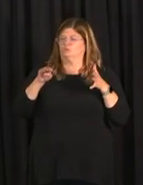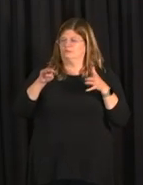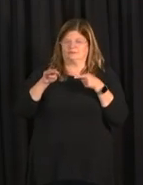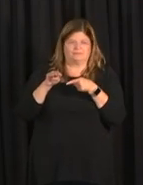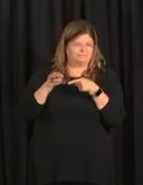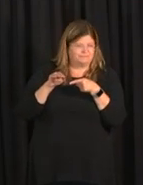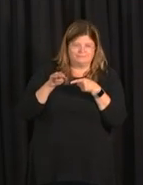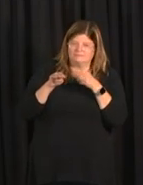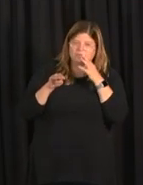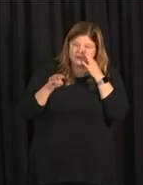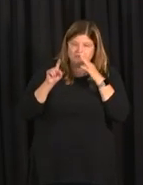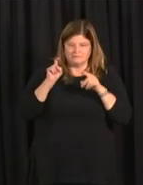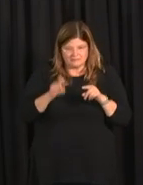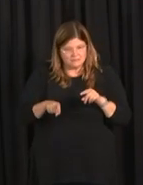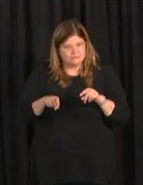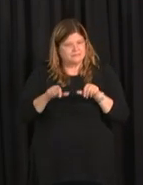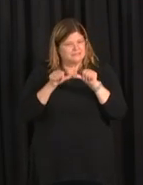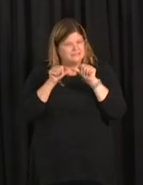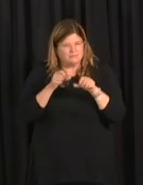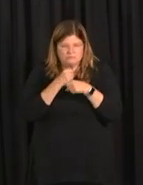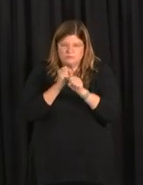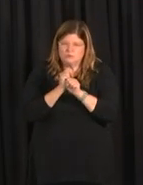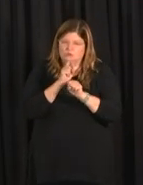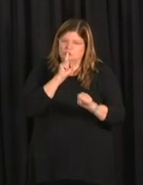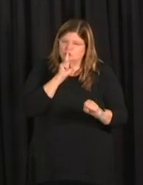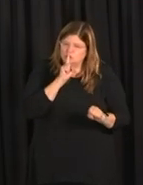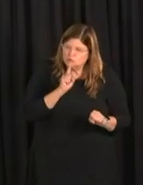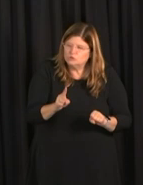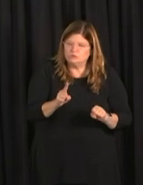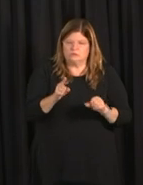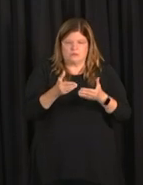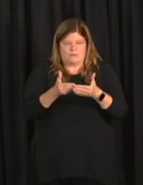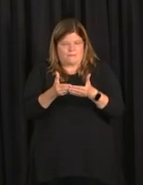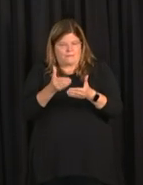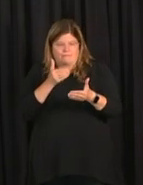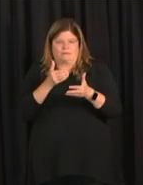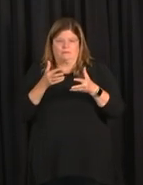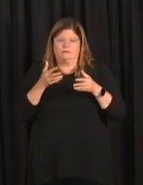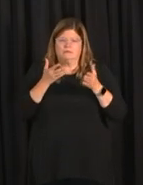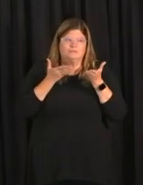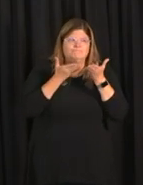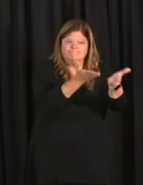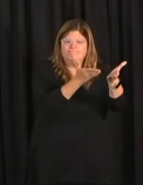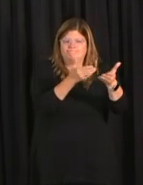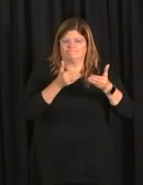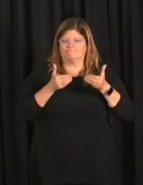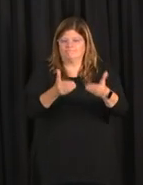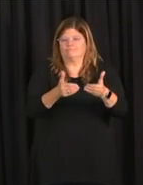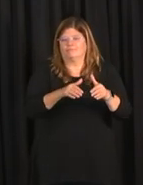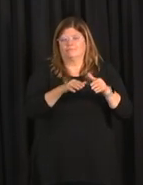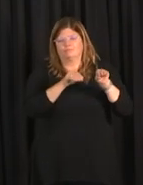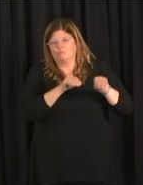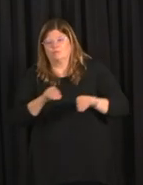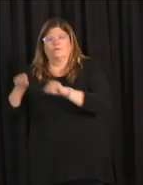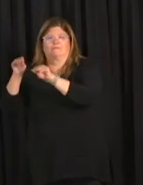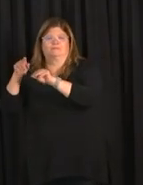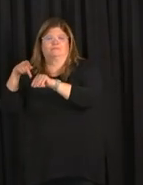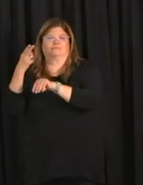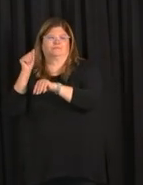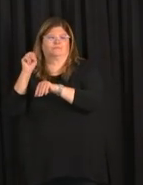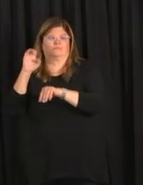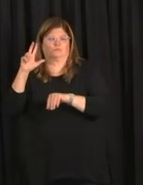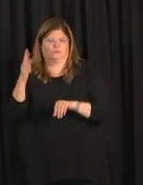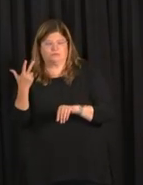is being sustained before we would make recommendations that non-pharmaceutical interventions or